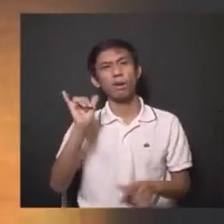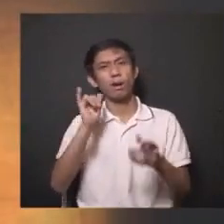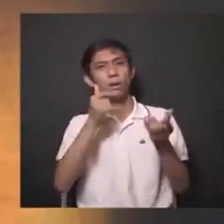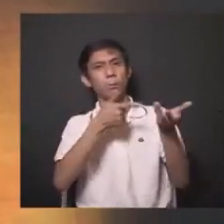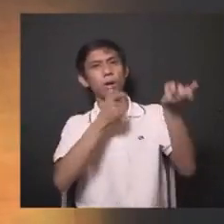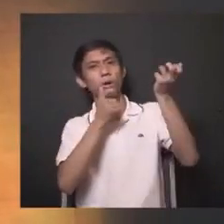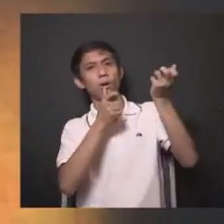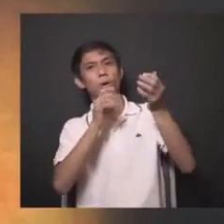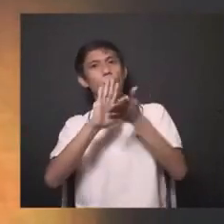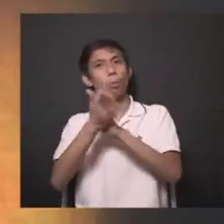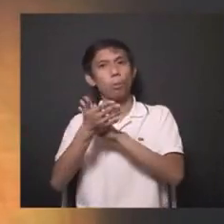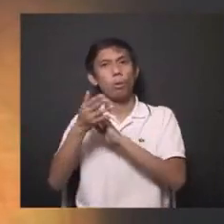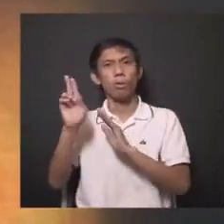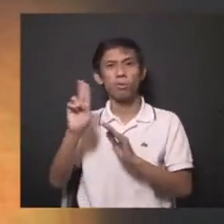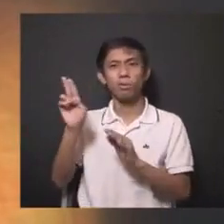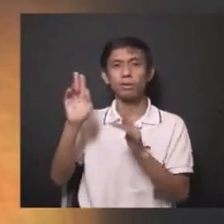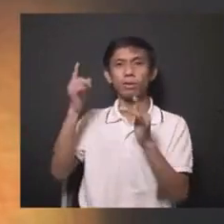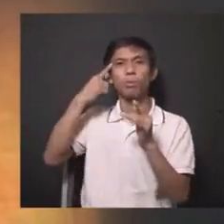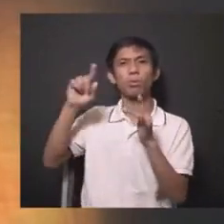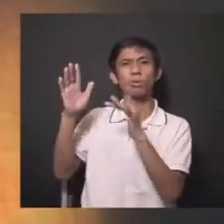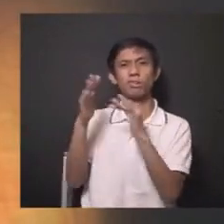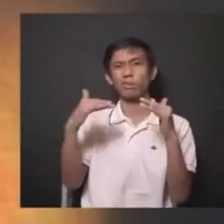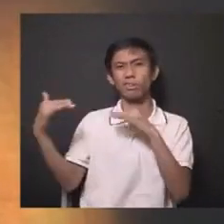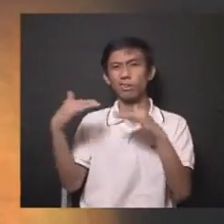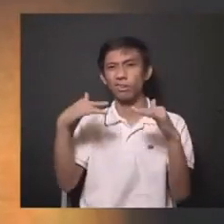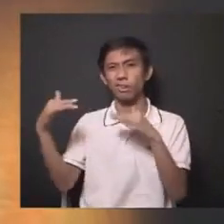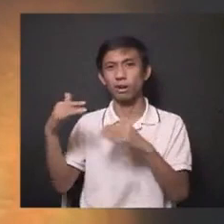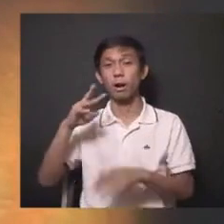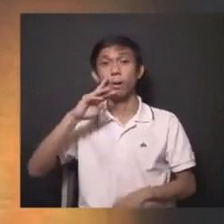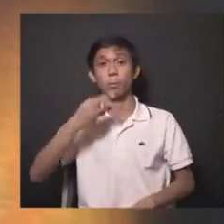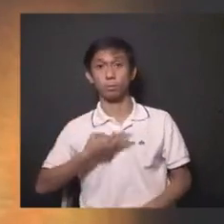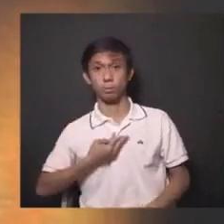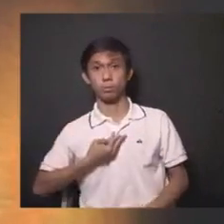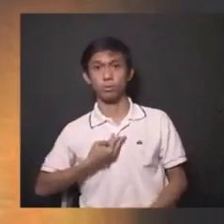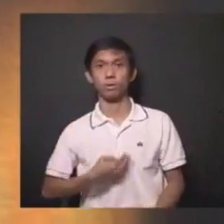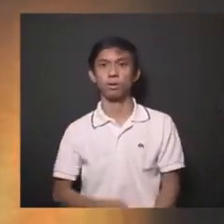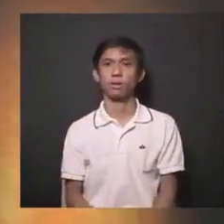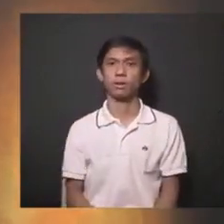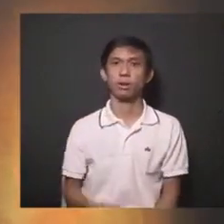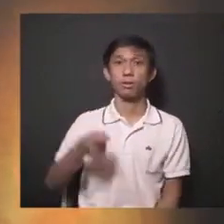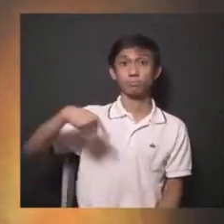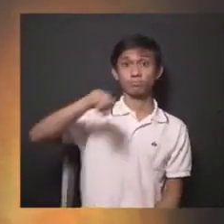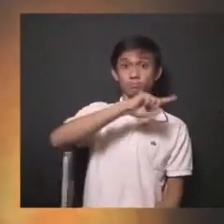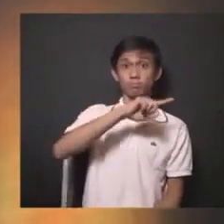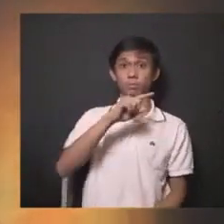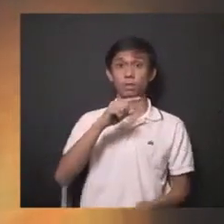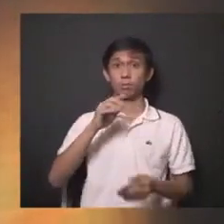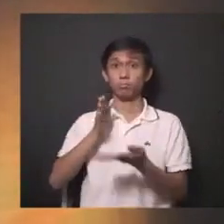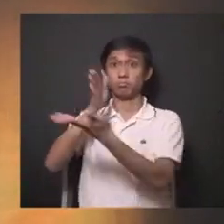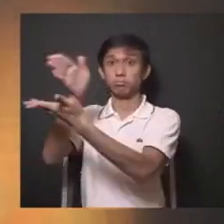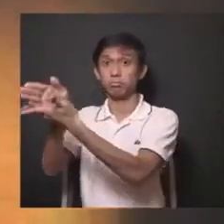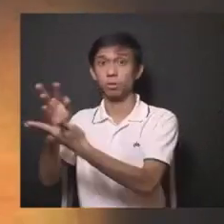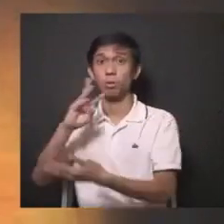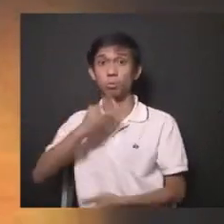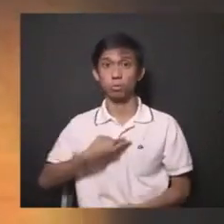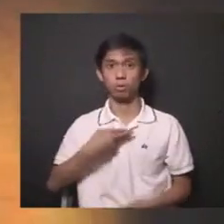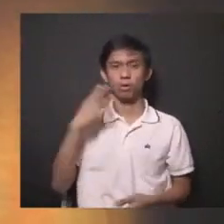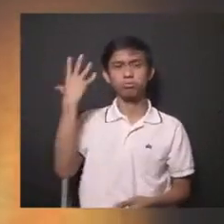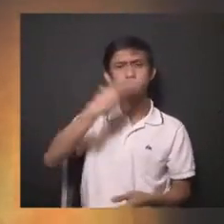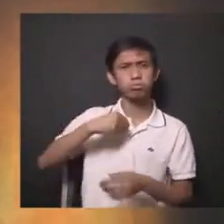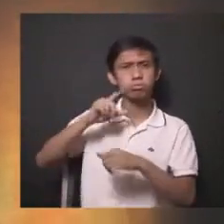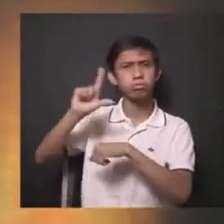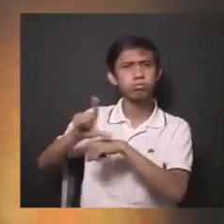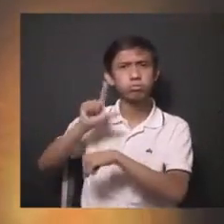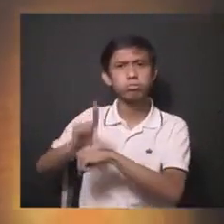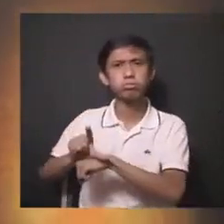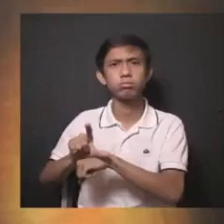at war with Vietnam during that time. And some of you have visited Vietnam. Vietnam is a beautiful land. Of a tropical country